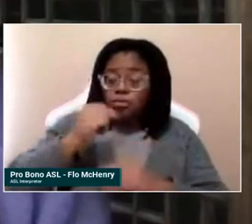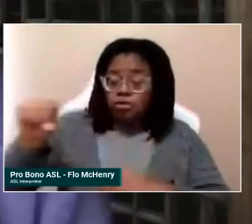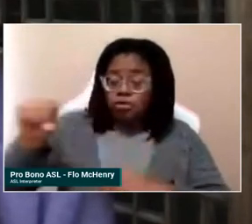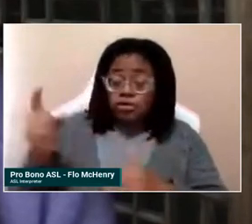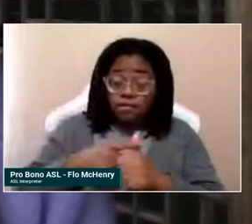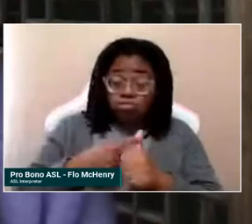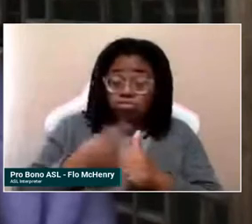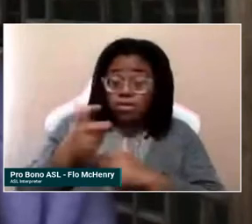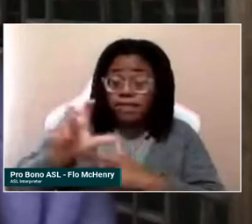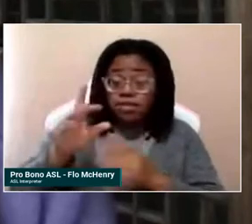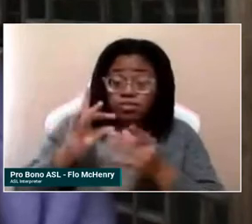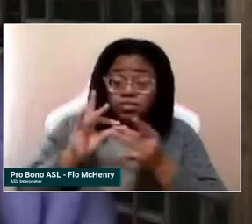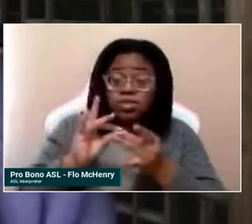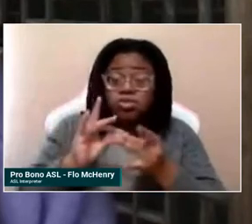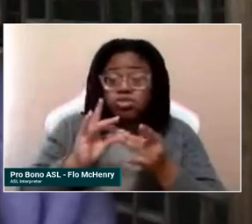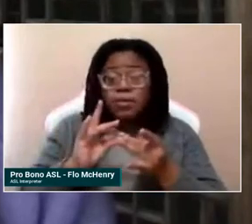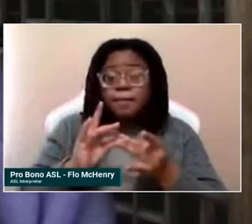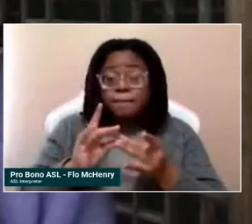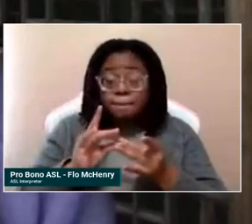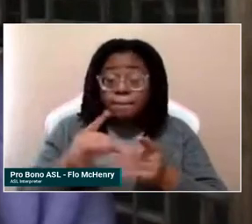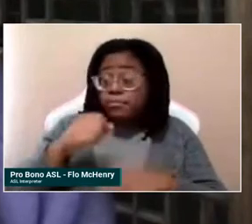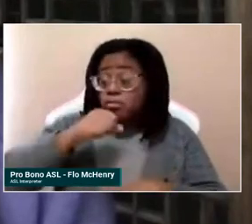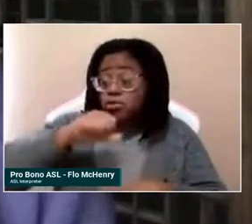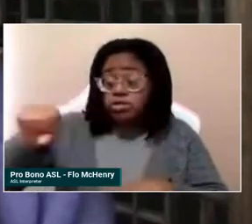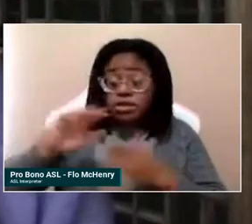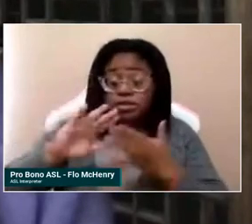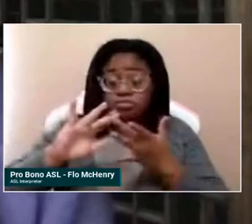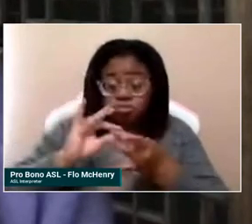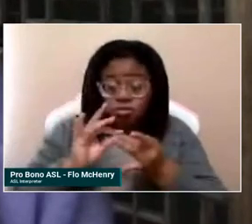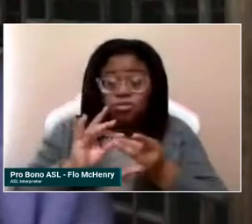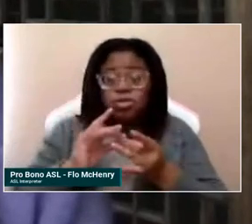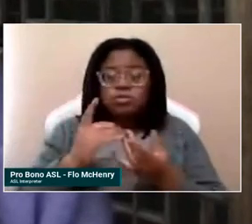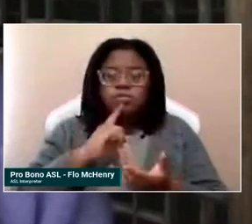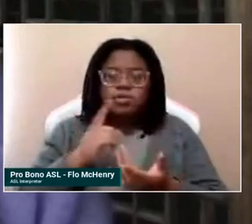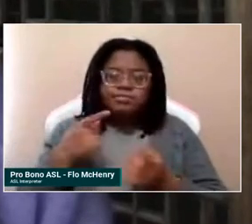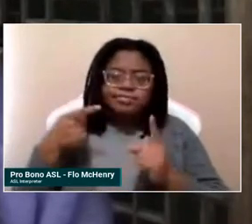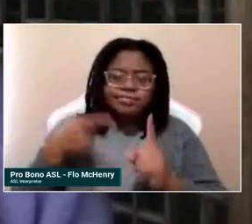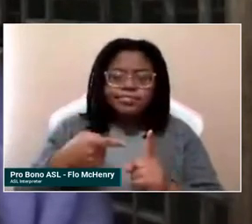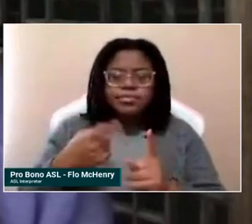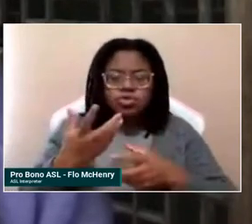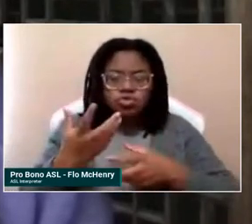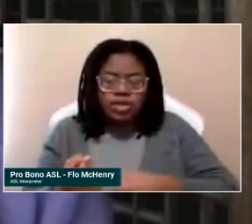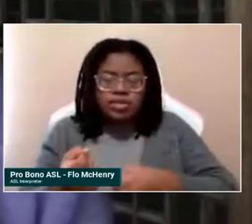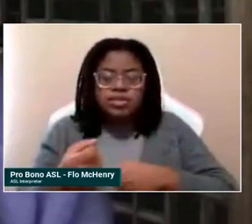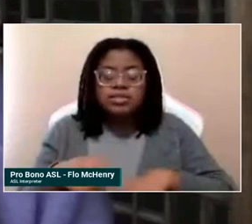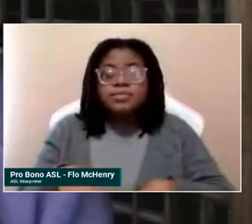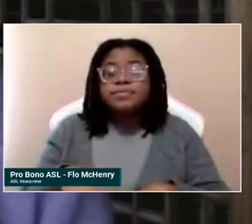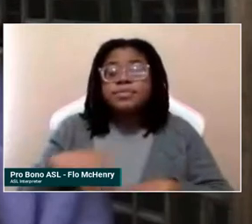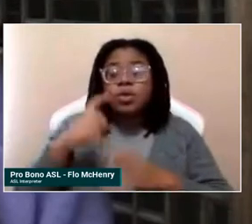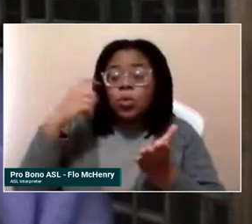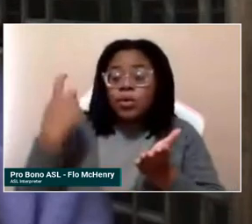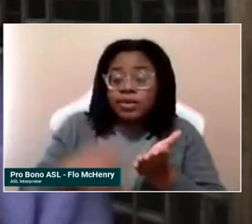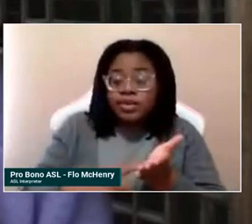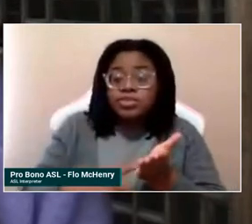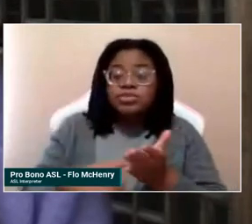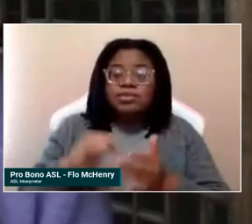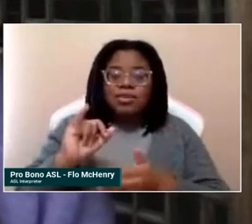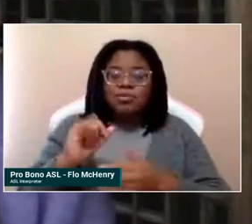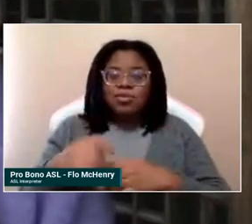relationships. Resilient communities are based on relationships of trust and the recognition that we are